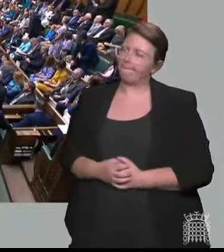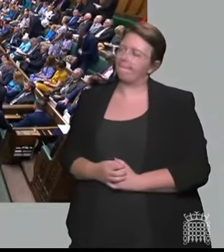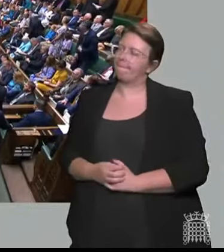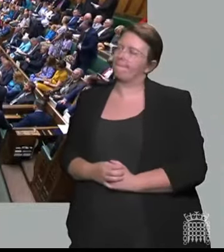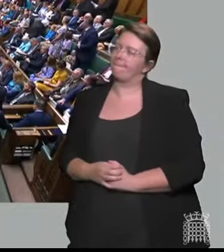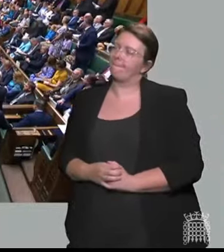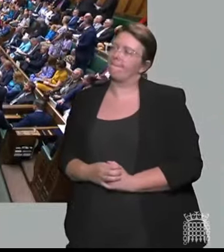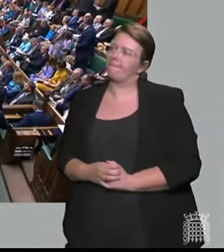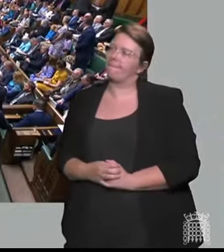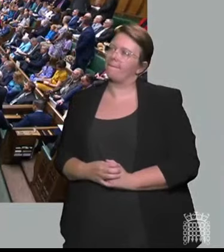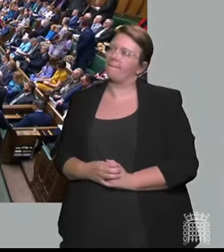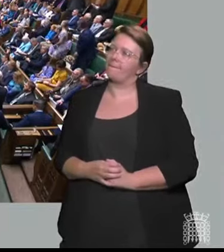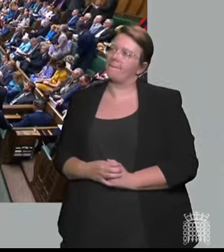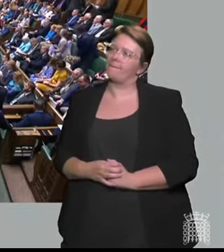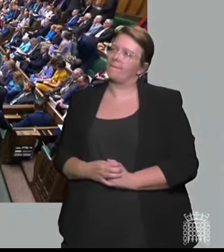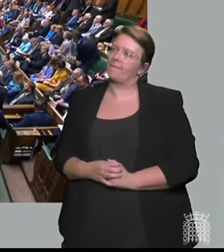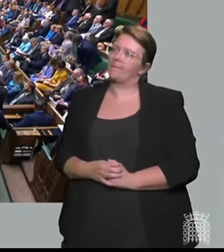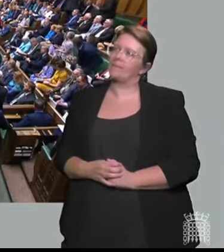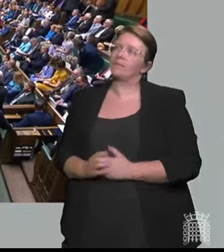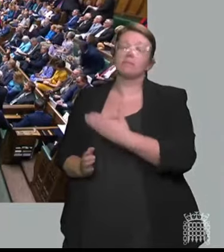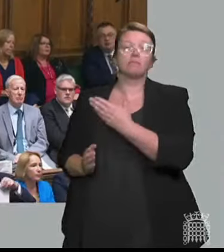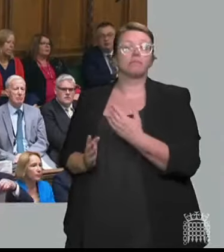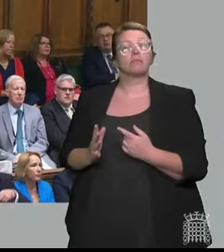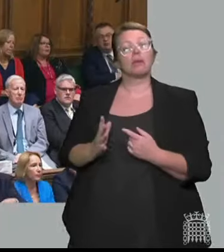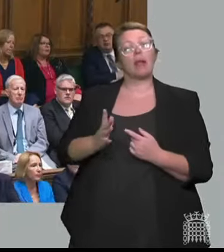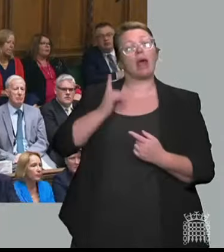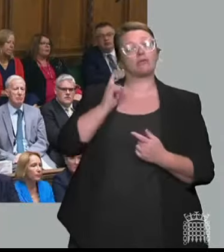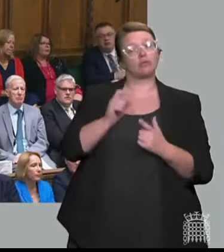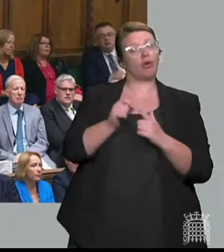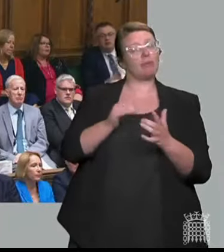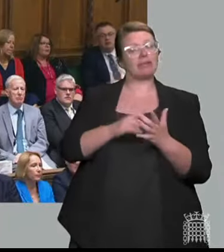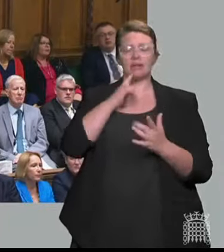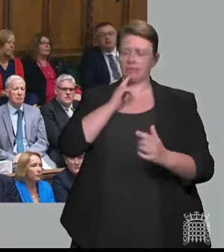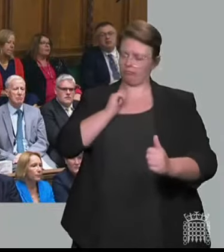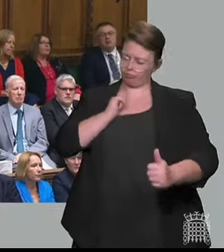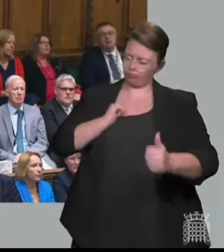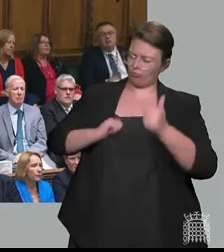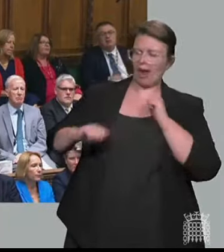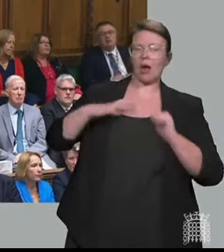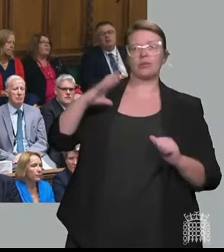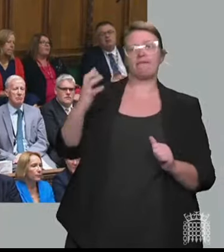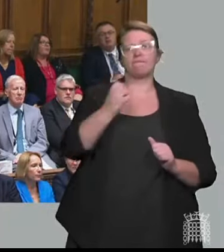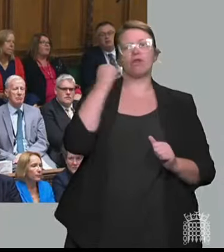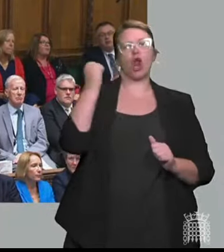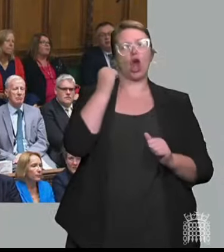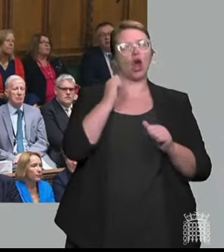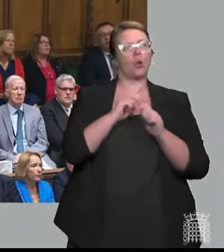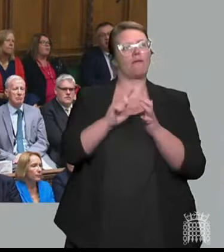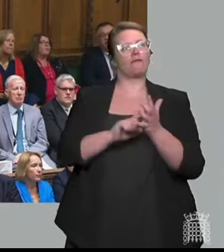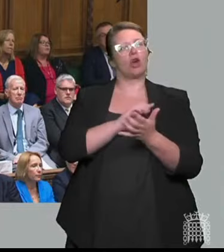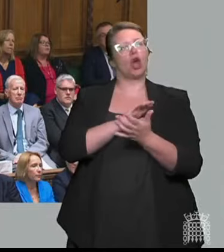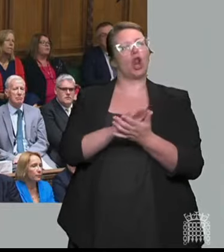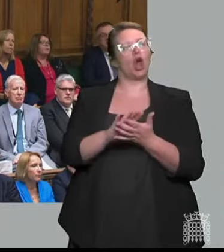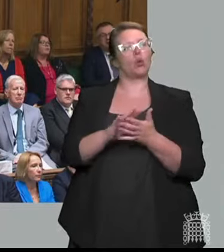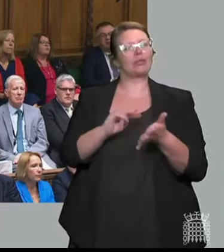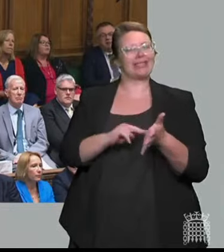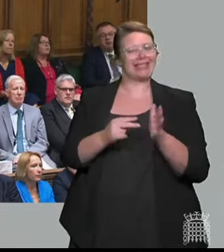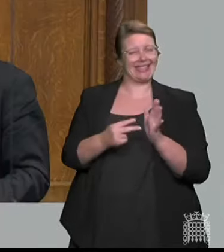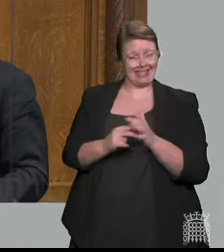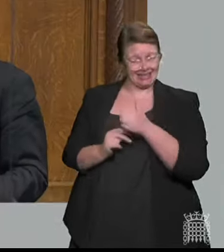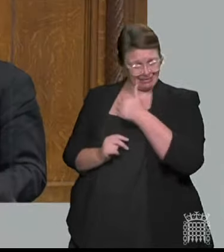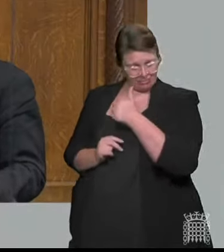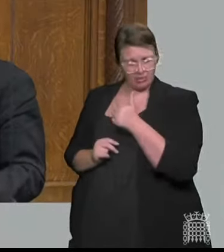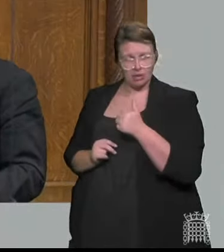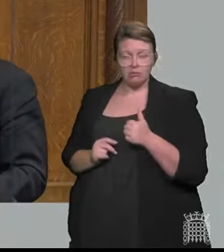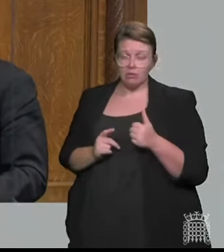the Prime Minister stated that he was proud of his furlough scheme. I wonder, Mr. Speaker, if he's equally proud of the 400 billion he put on the national